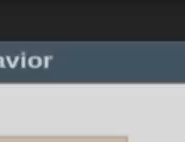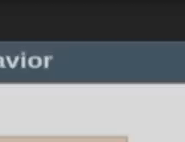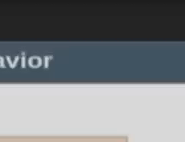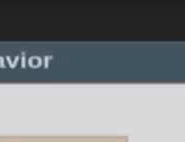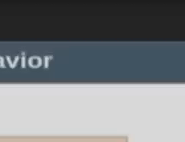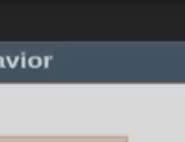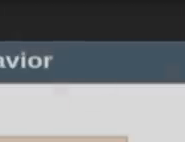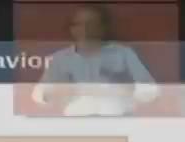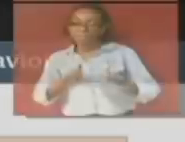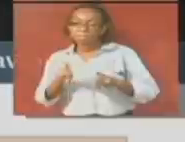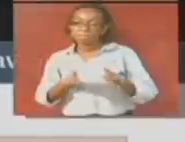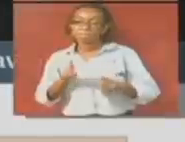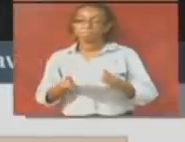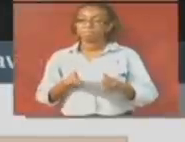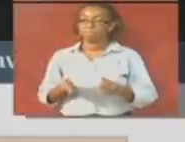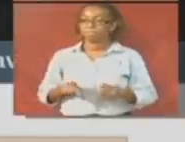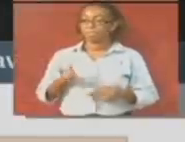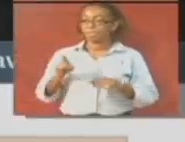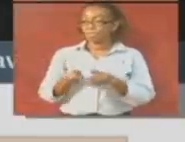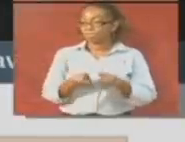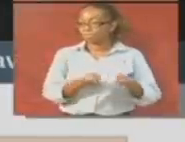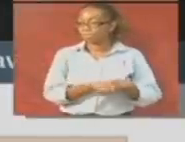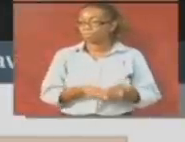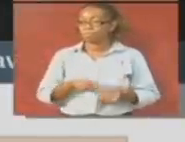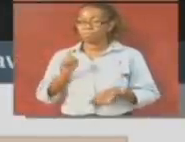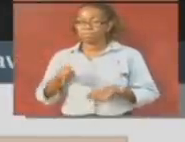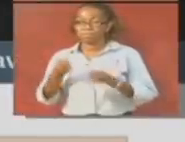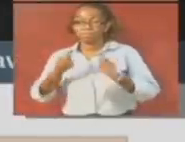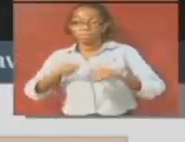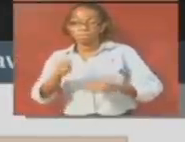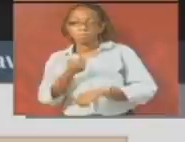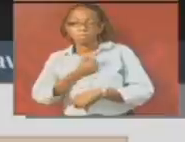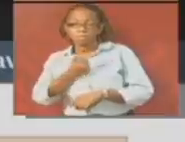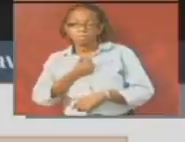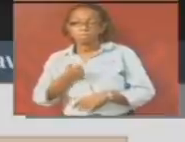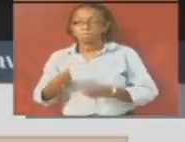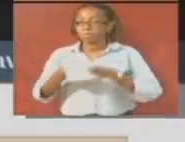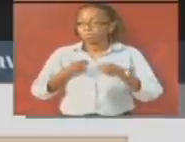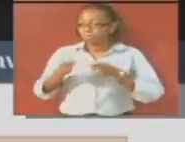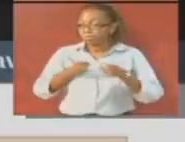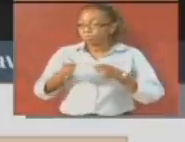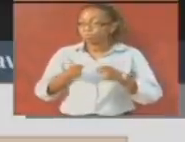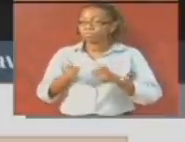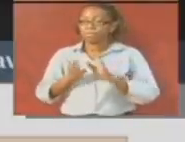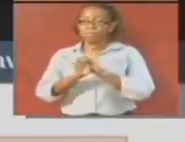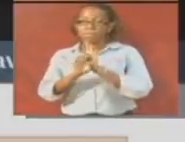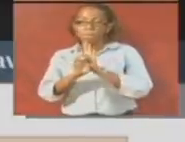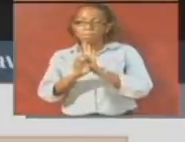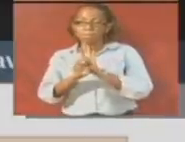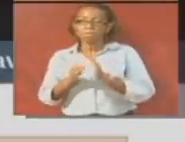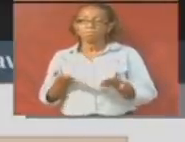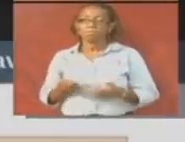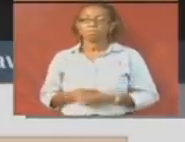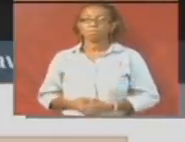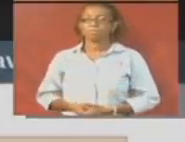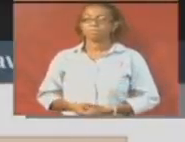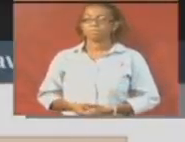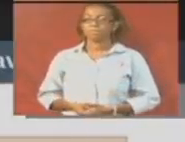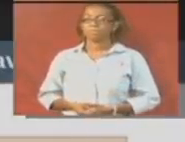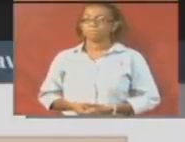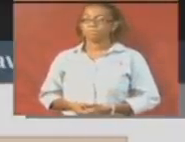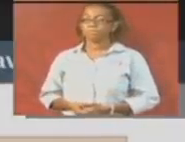our personal control. Let's use a specific example to illustrate this. So the issue of